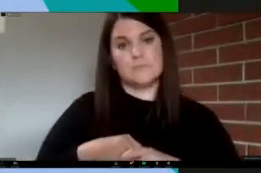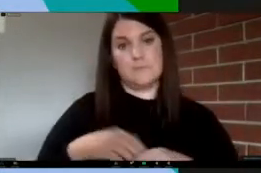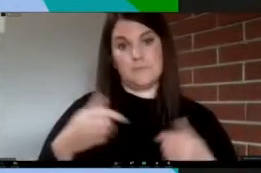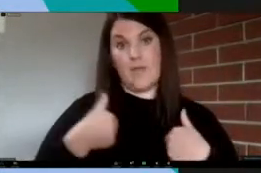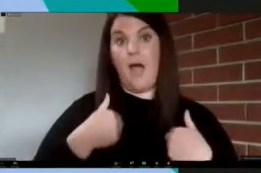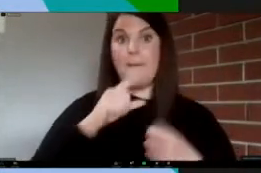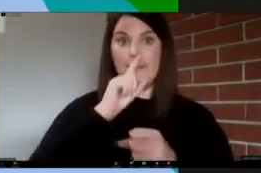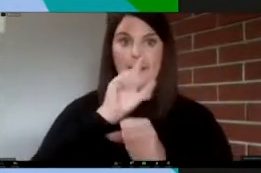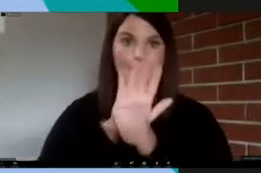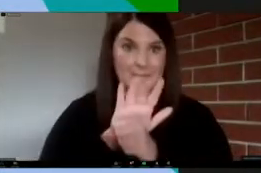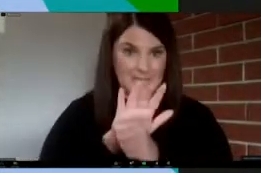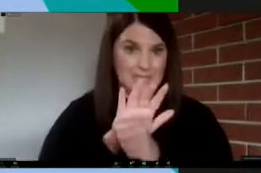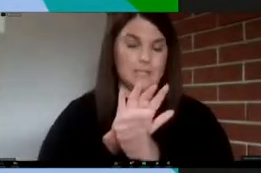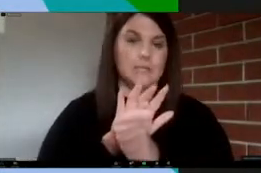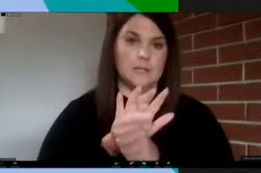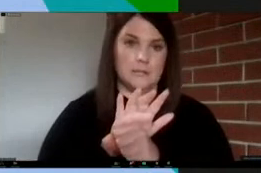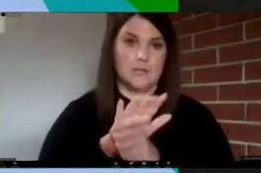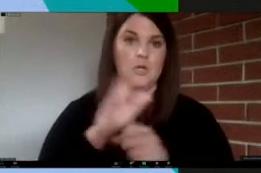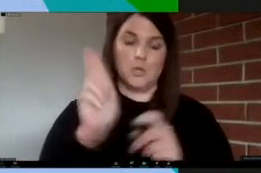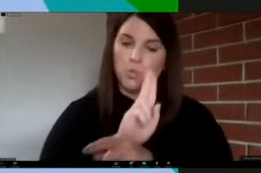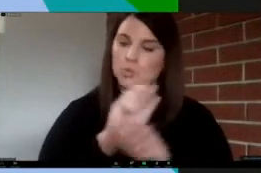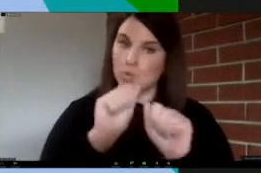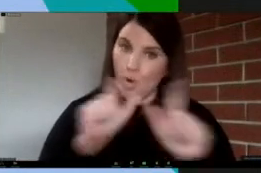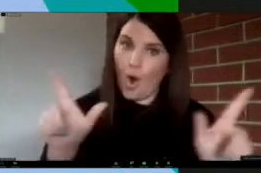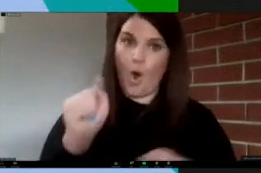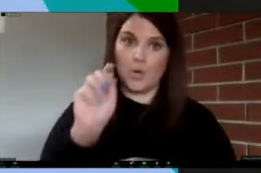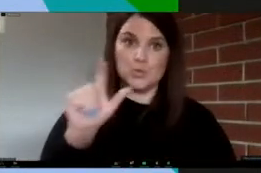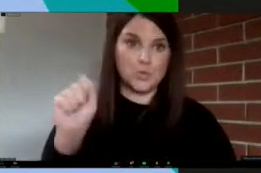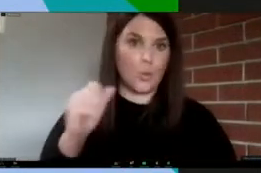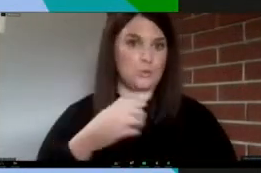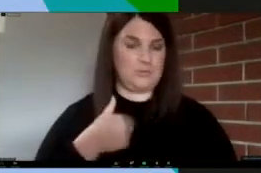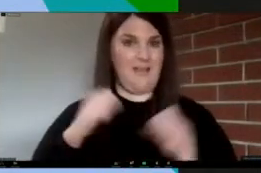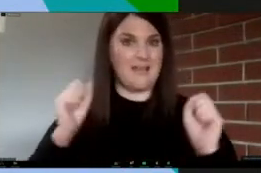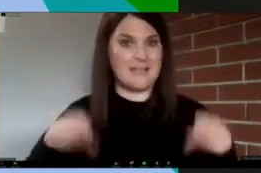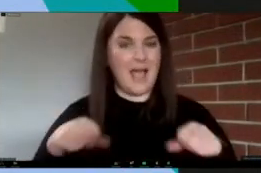committed to giving every tool at my disposal, building off of the